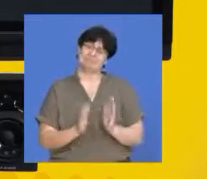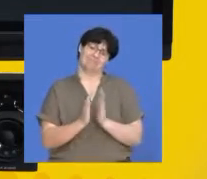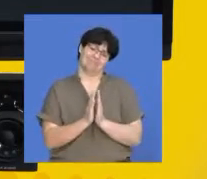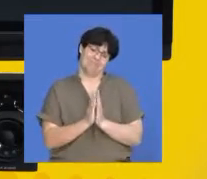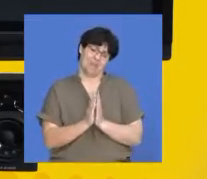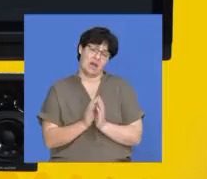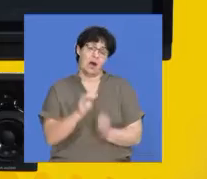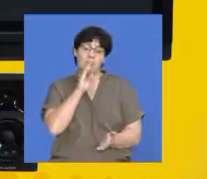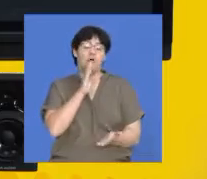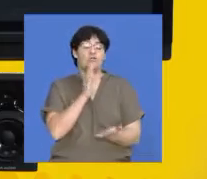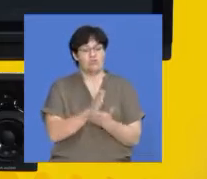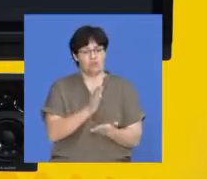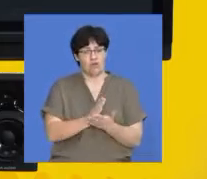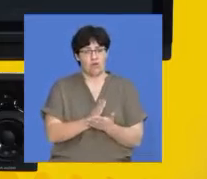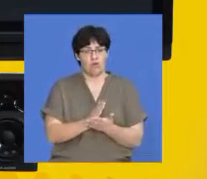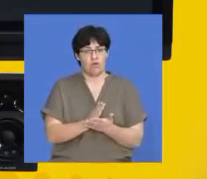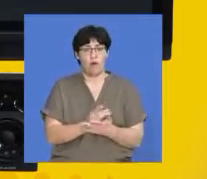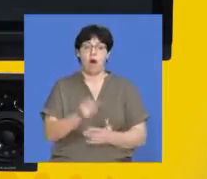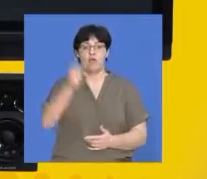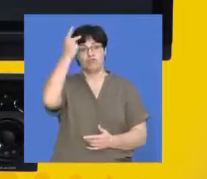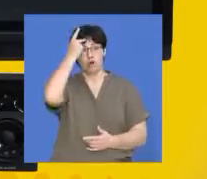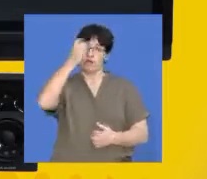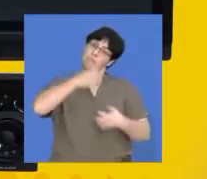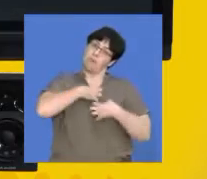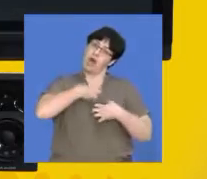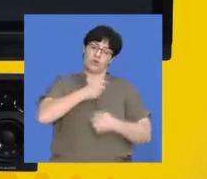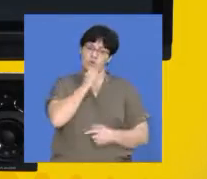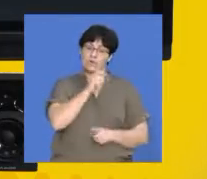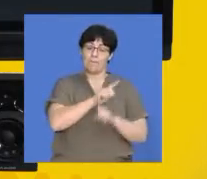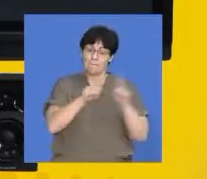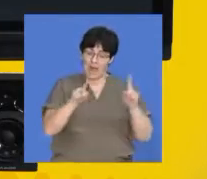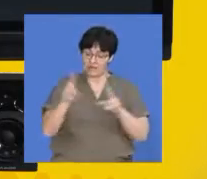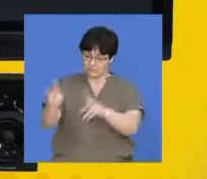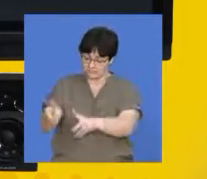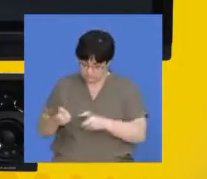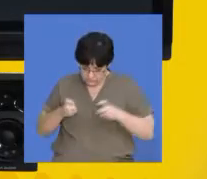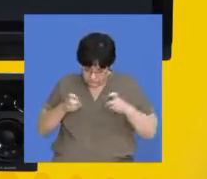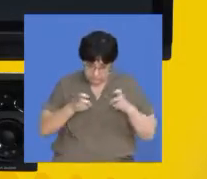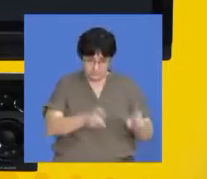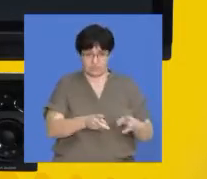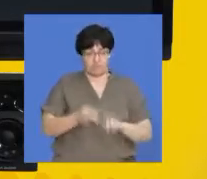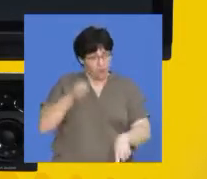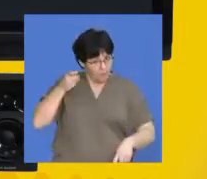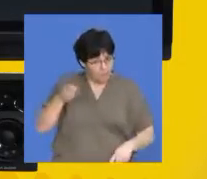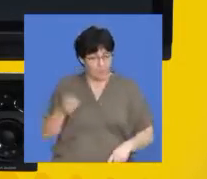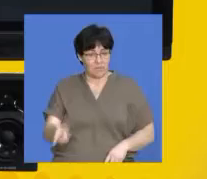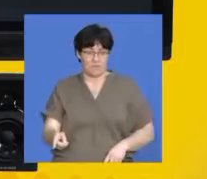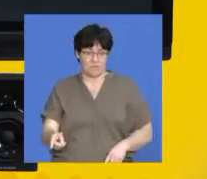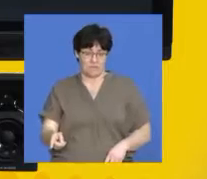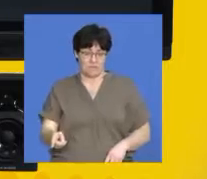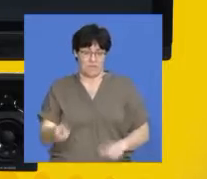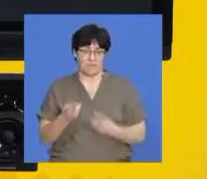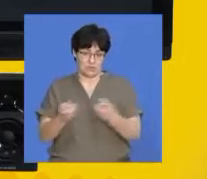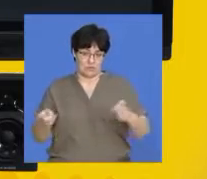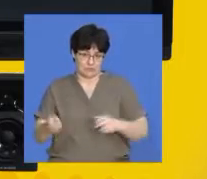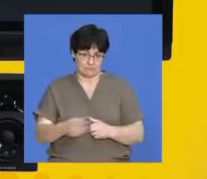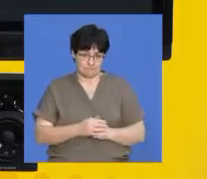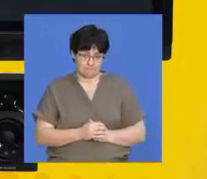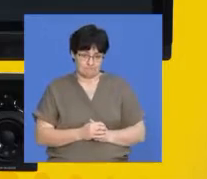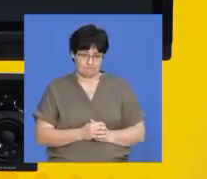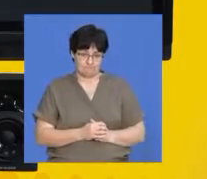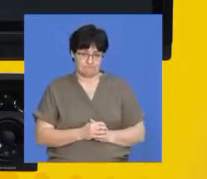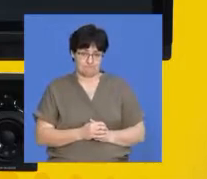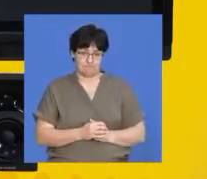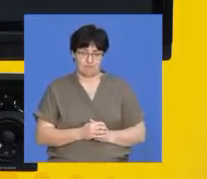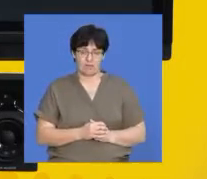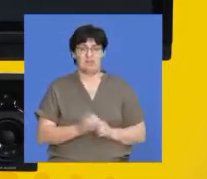that you never ever use your own knowledge, but you extract. That means take out something from the source. Okay,